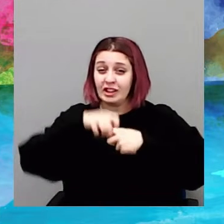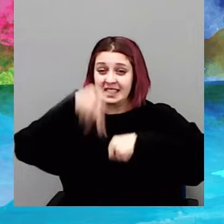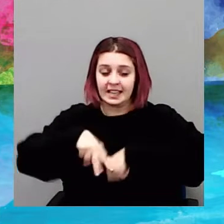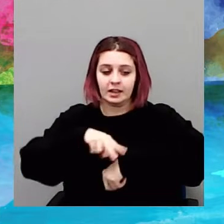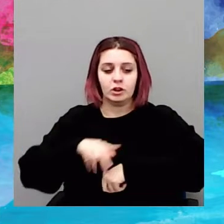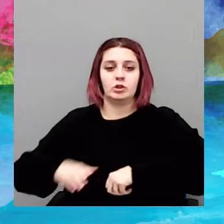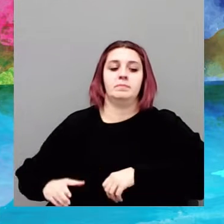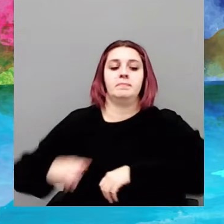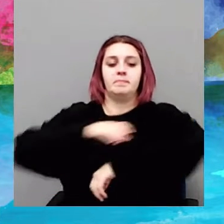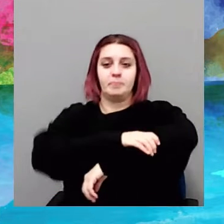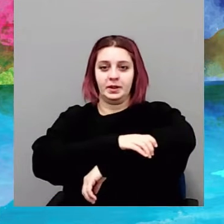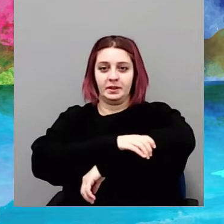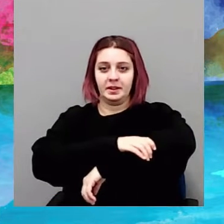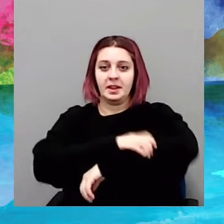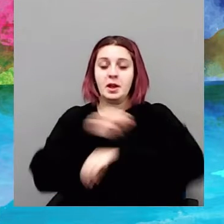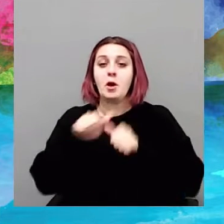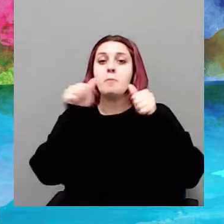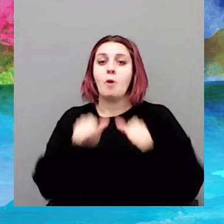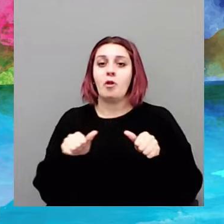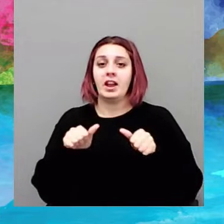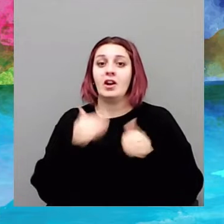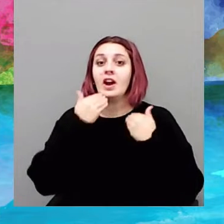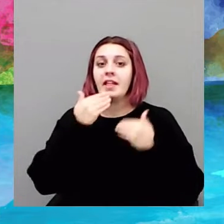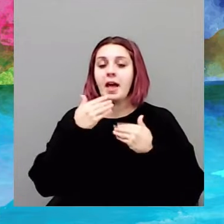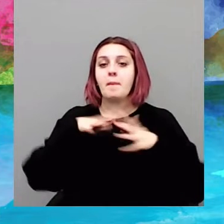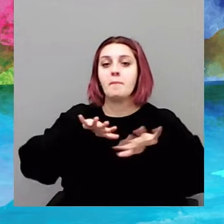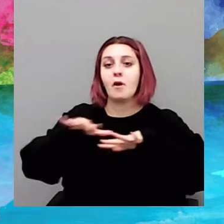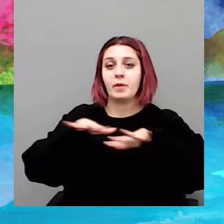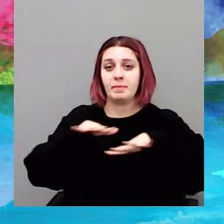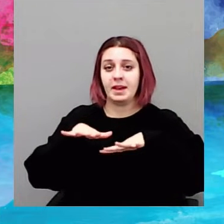prosthetic arms using these models of Enable the Future.